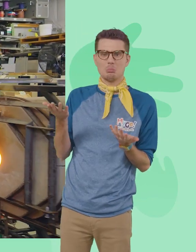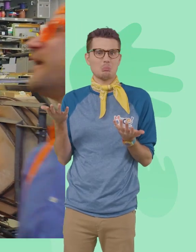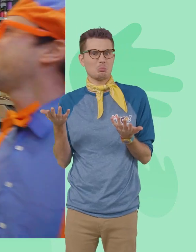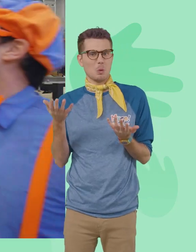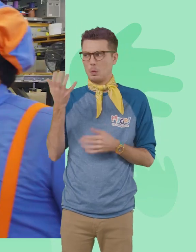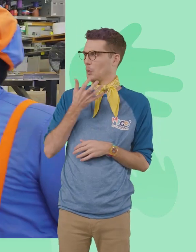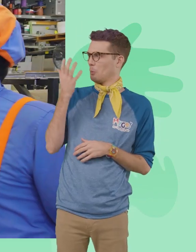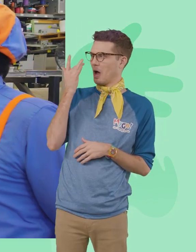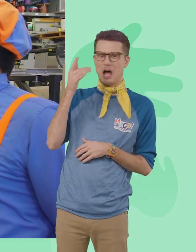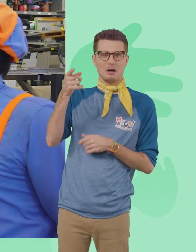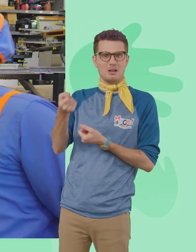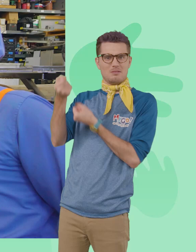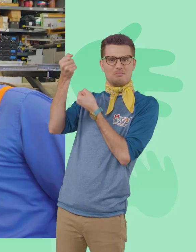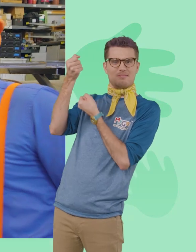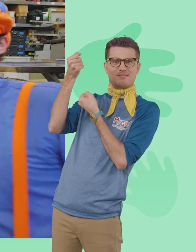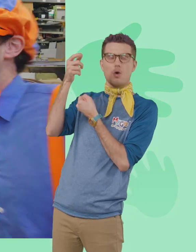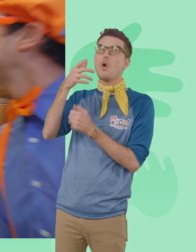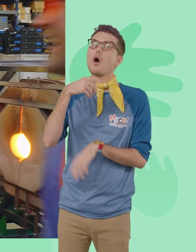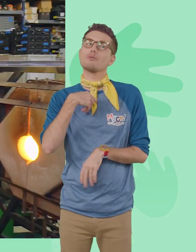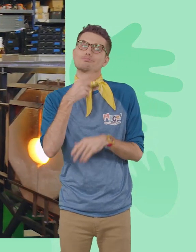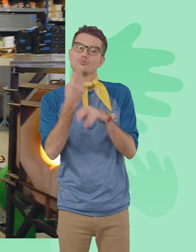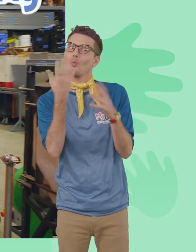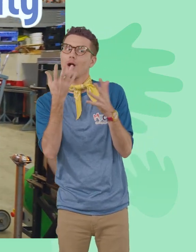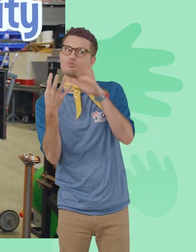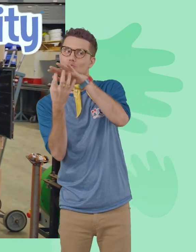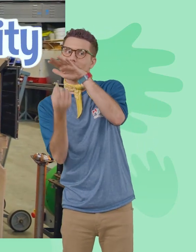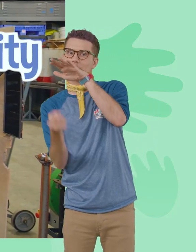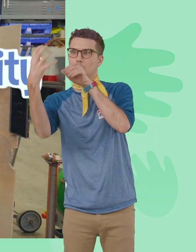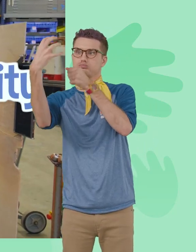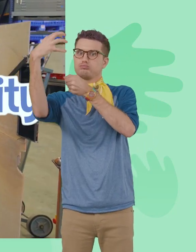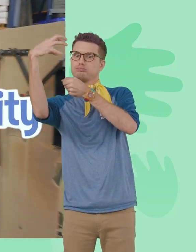Whoa. Why are you sticking it in the air? Using gravity.